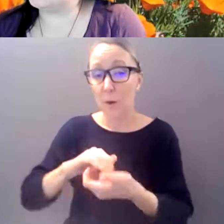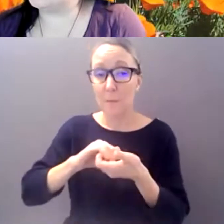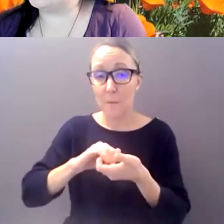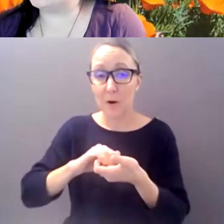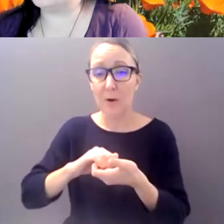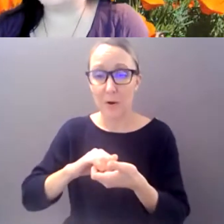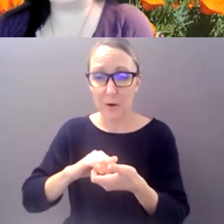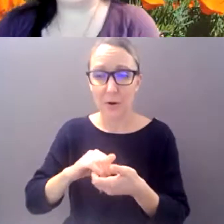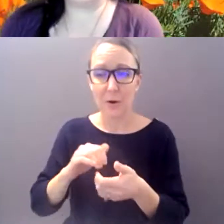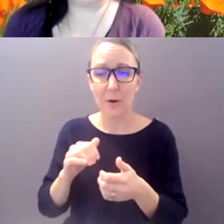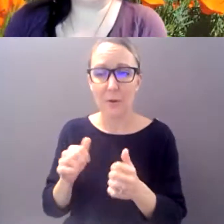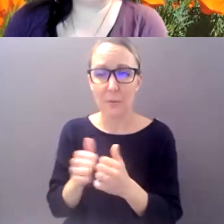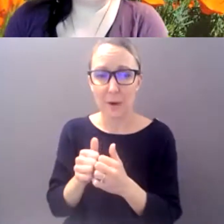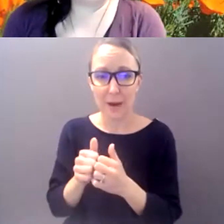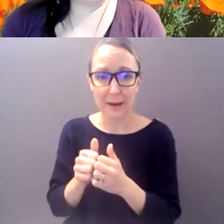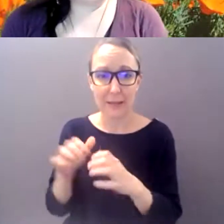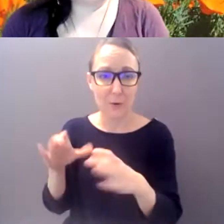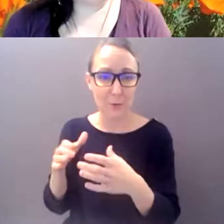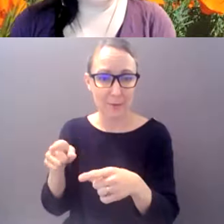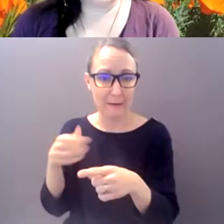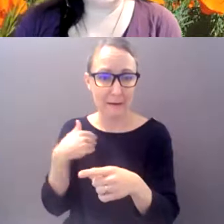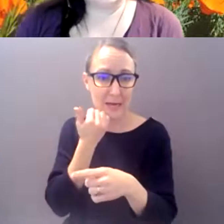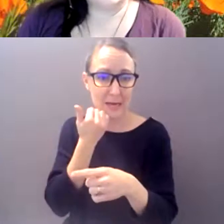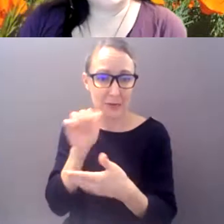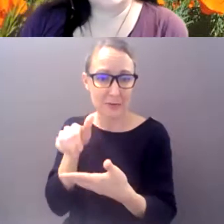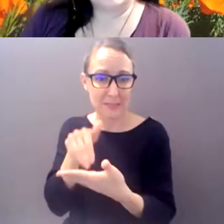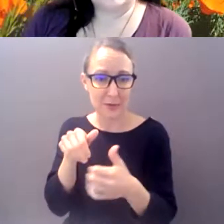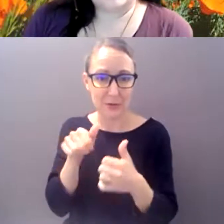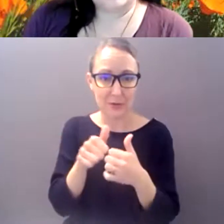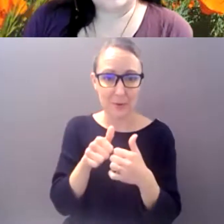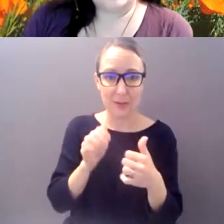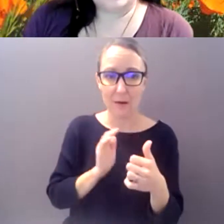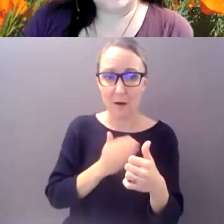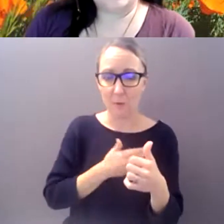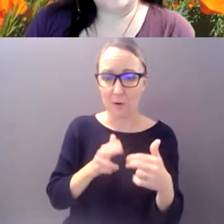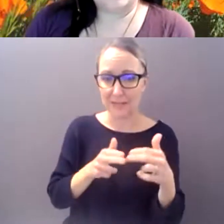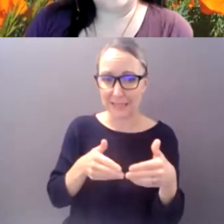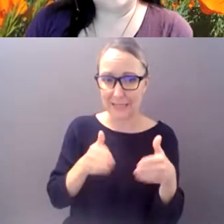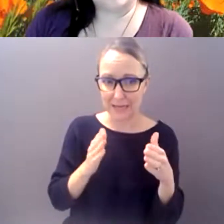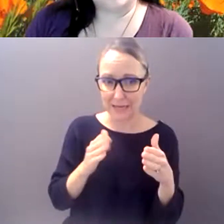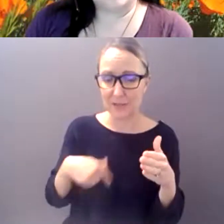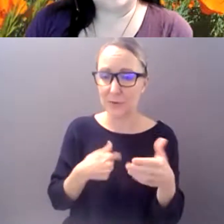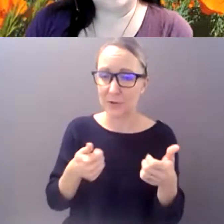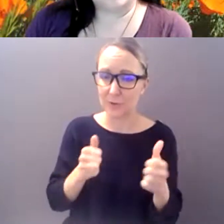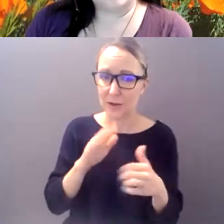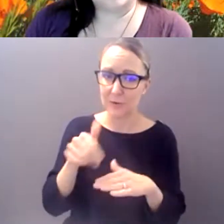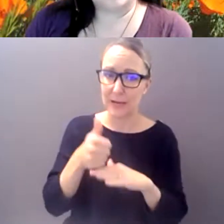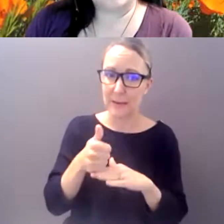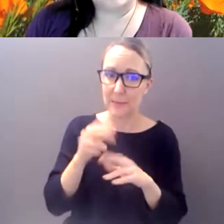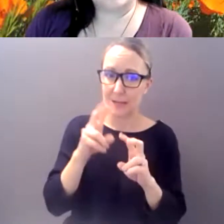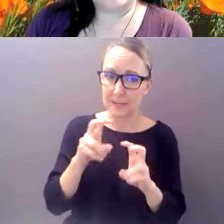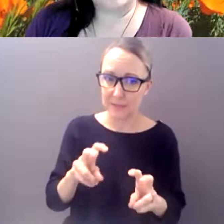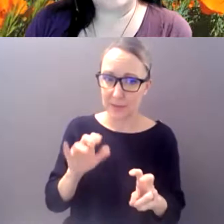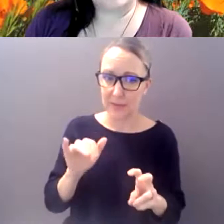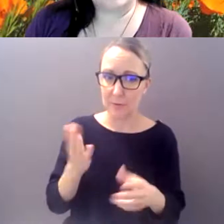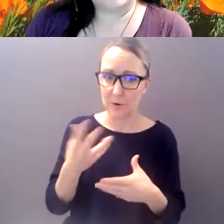collaborative partner that has a dental center in one of our facilities. And so we attempted to come up with an assessment that would cover